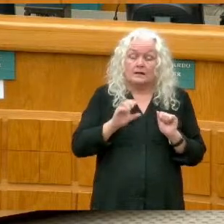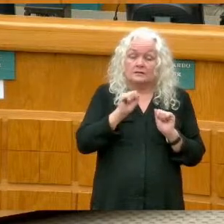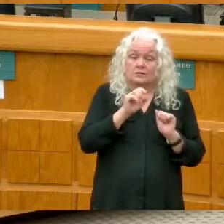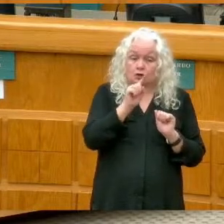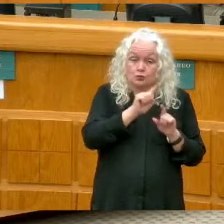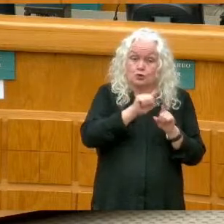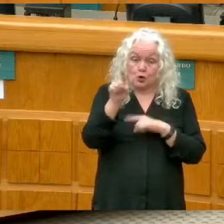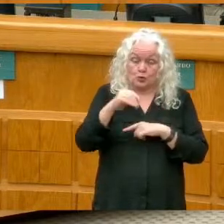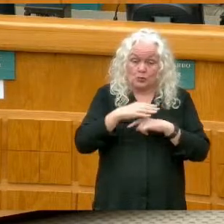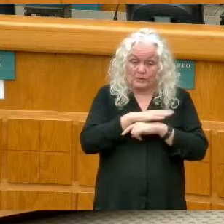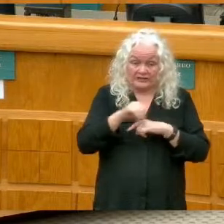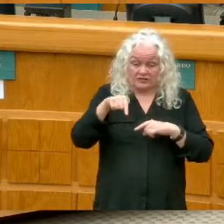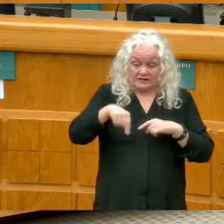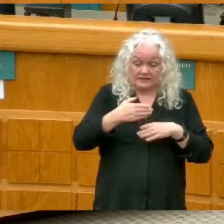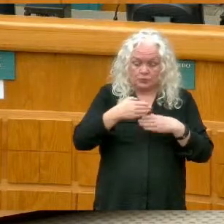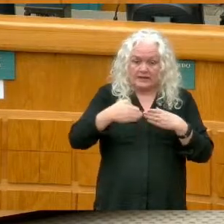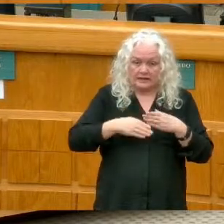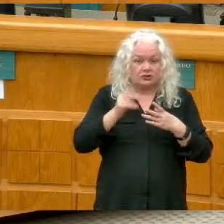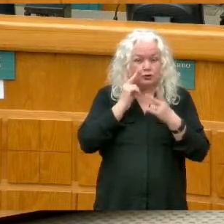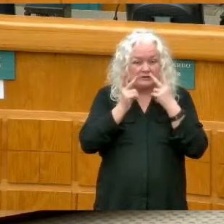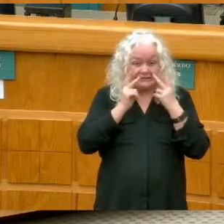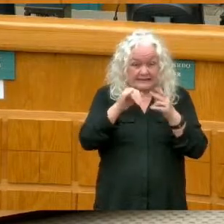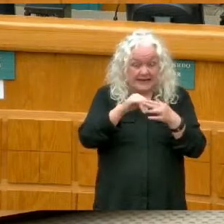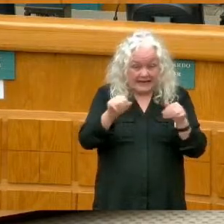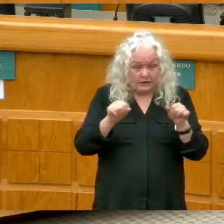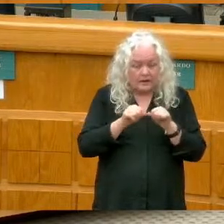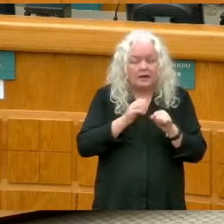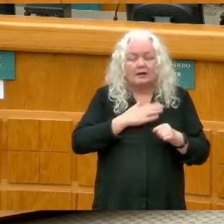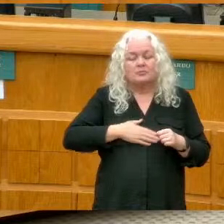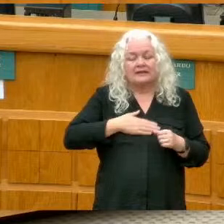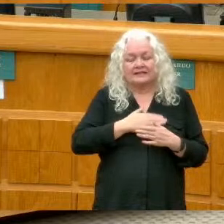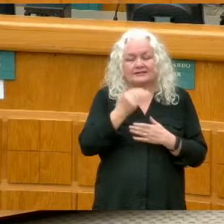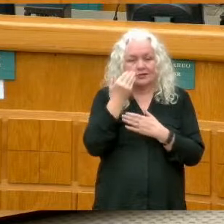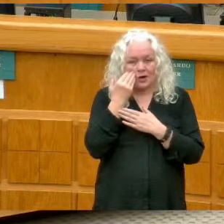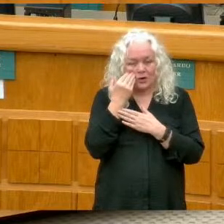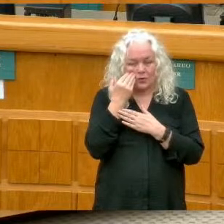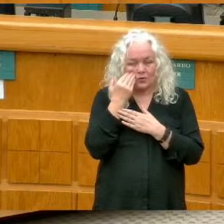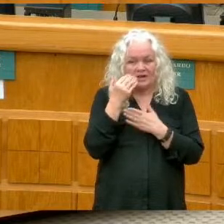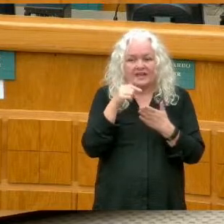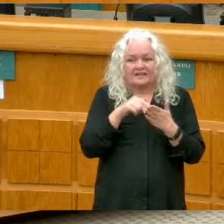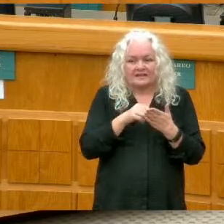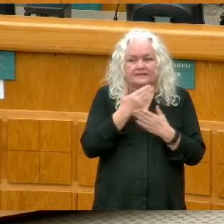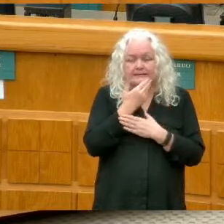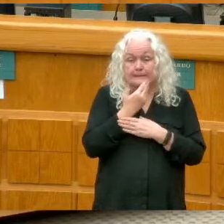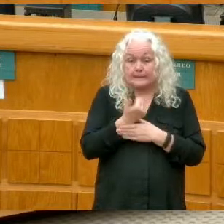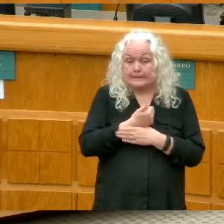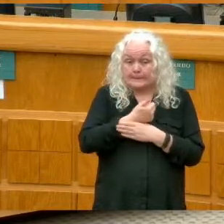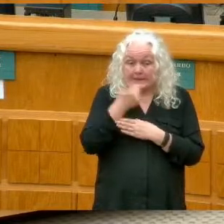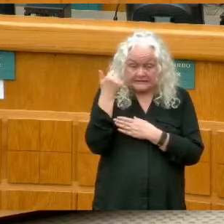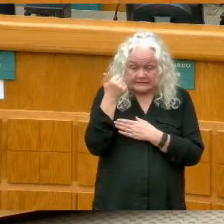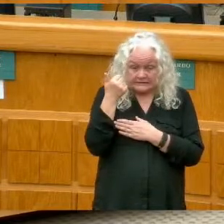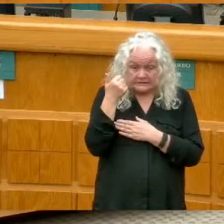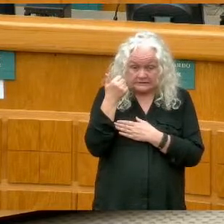when you go to the beach this weekend and you see this area, please know this was the best